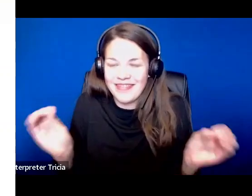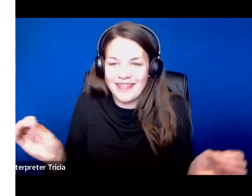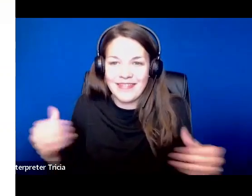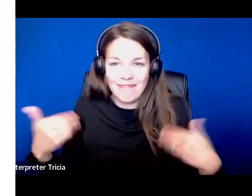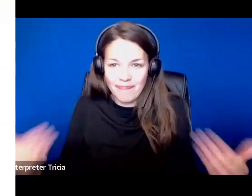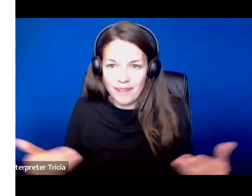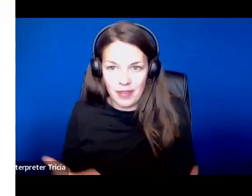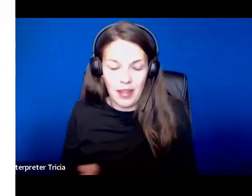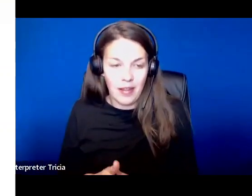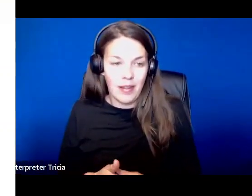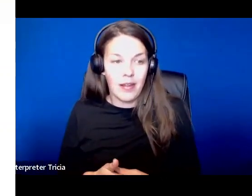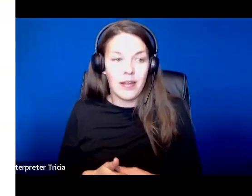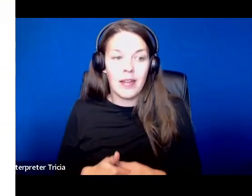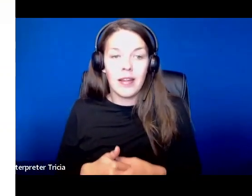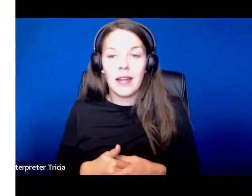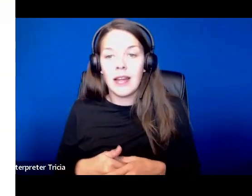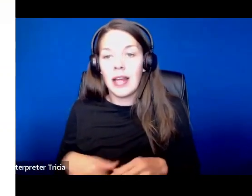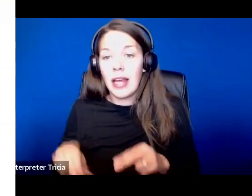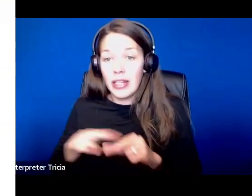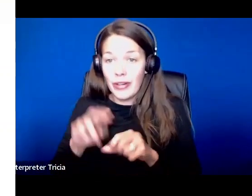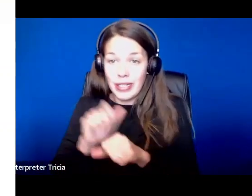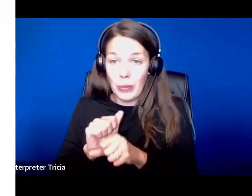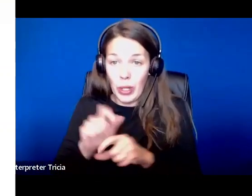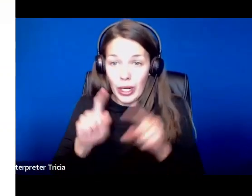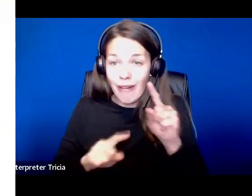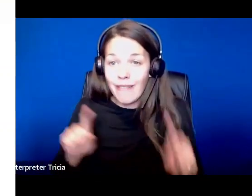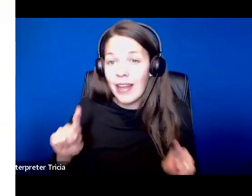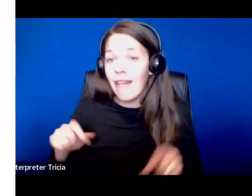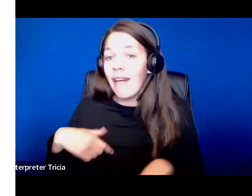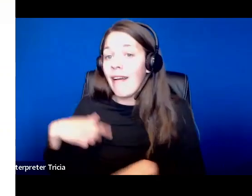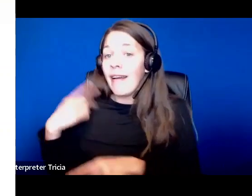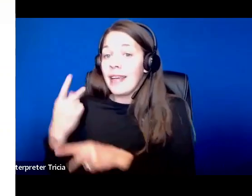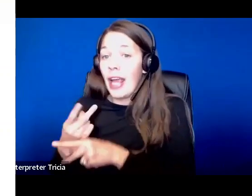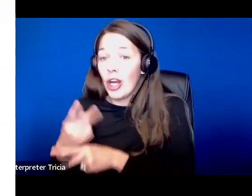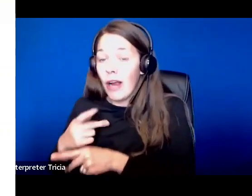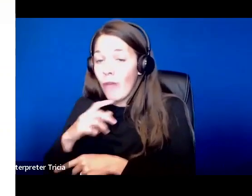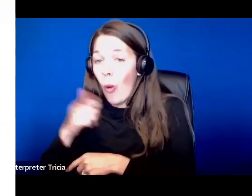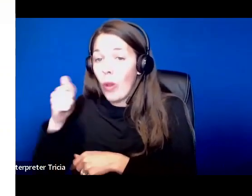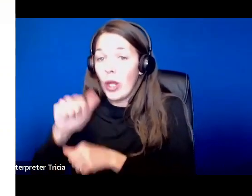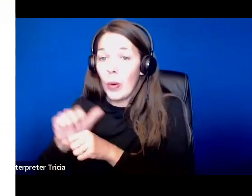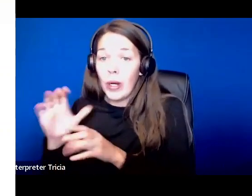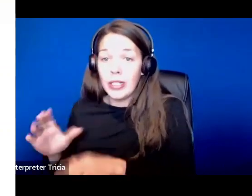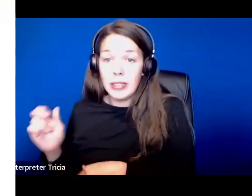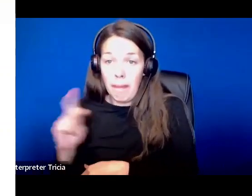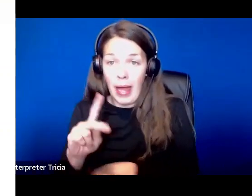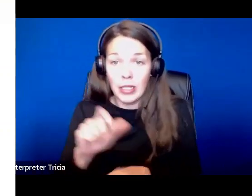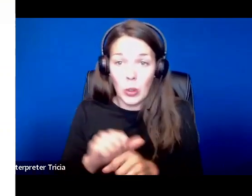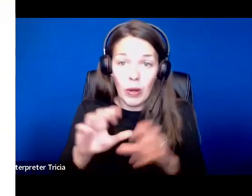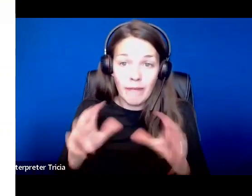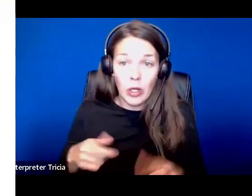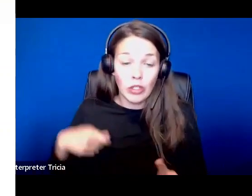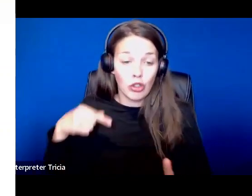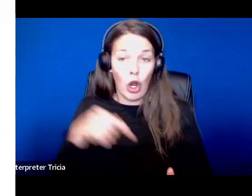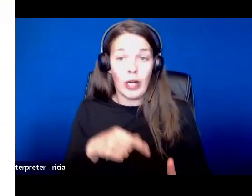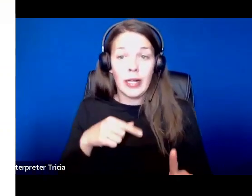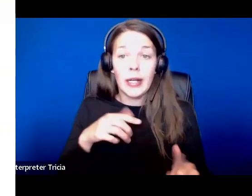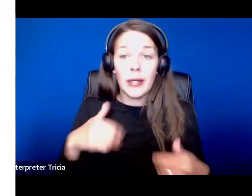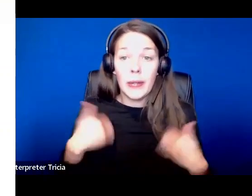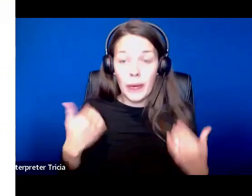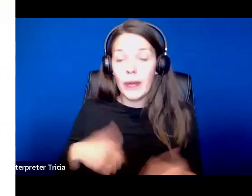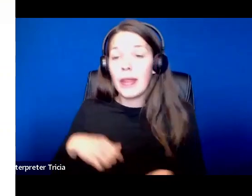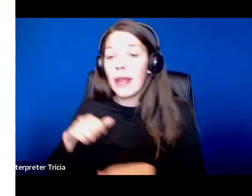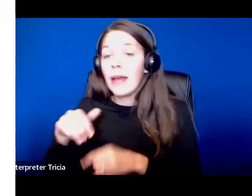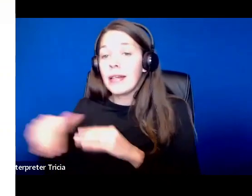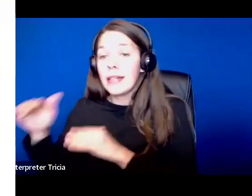There's a few things. Increase worker diversity, bring caregivers and older workers back into the workforce, target youth, age 65 plus, people